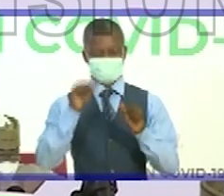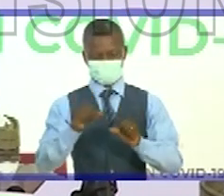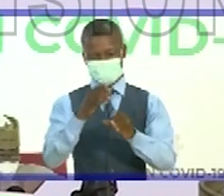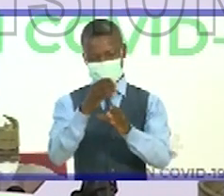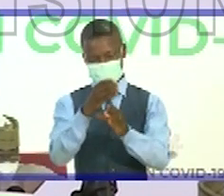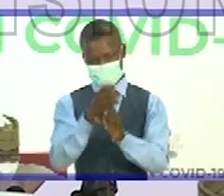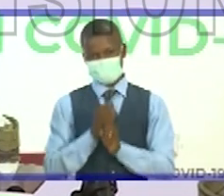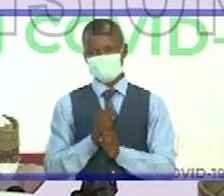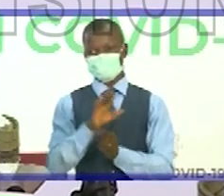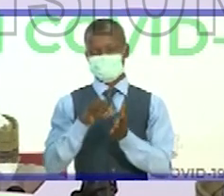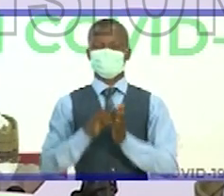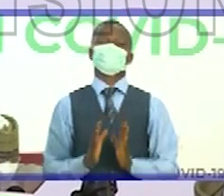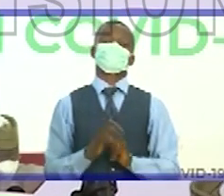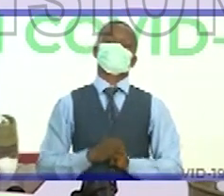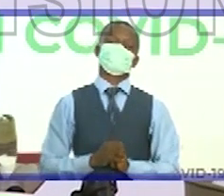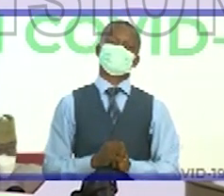it.